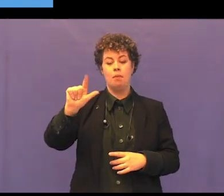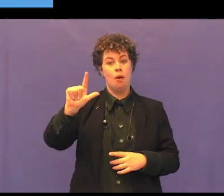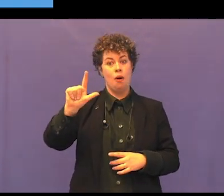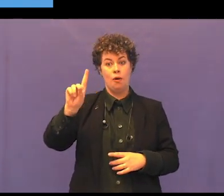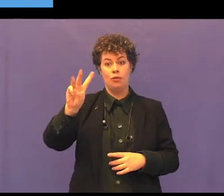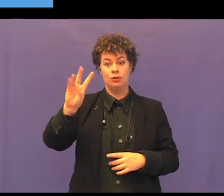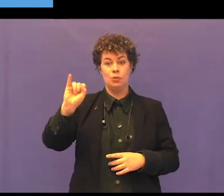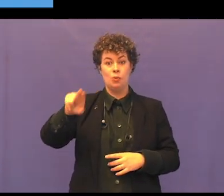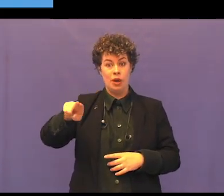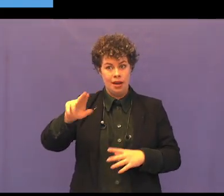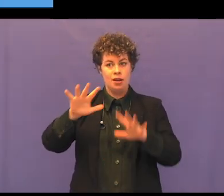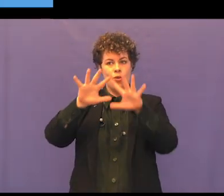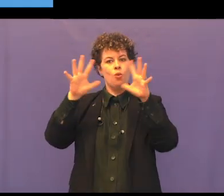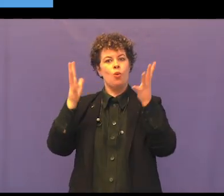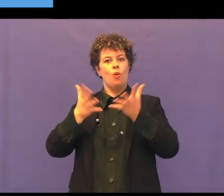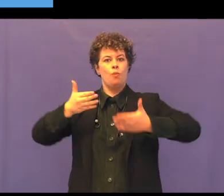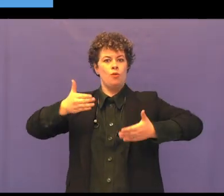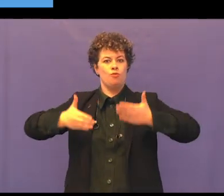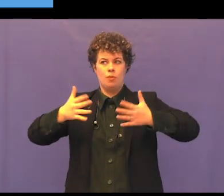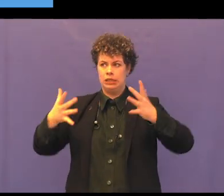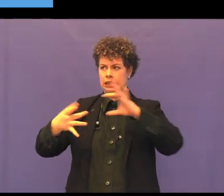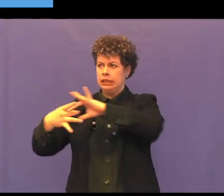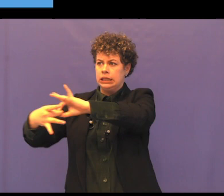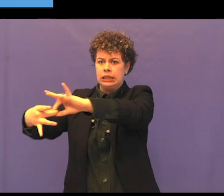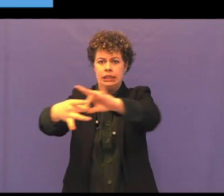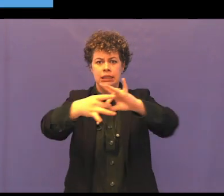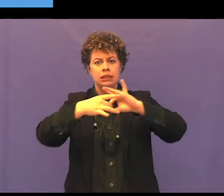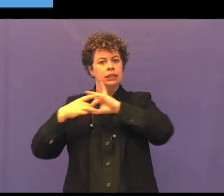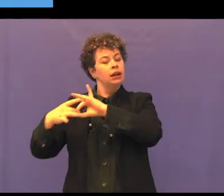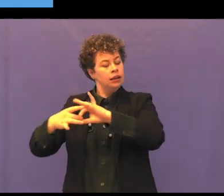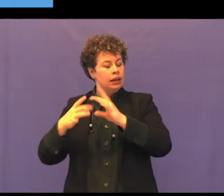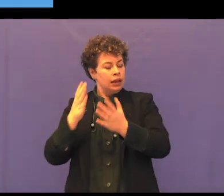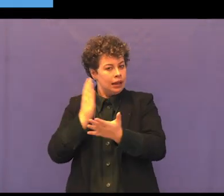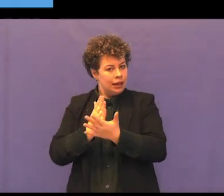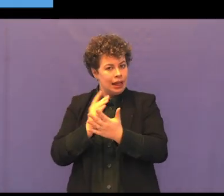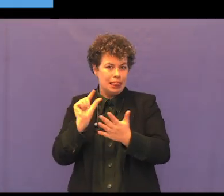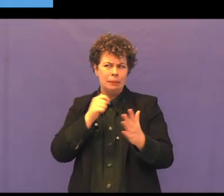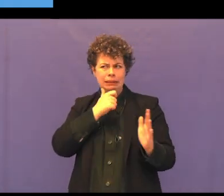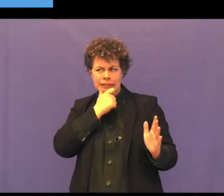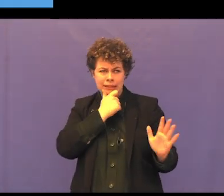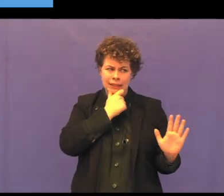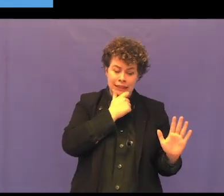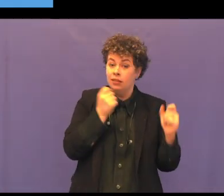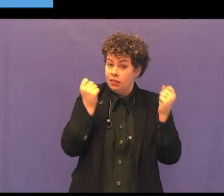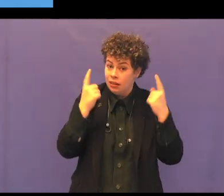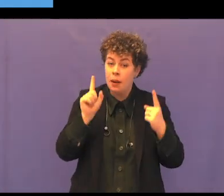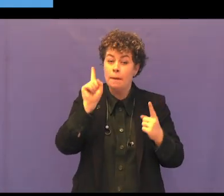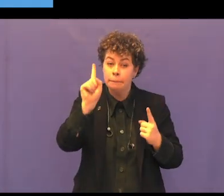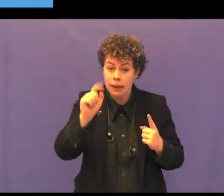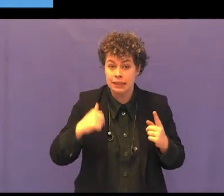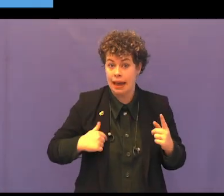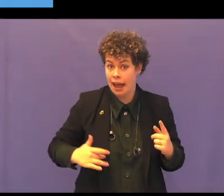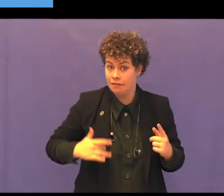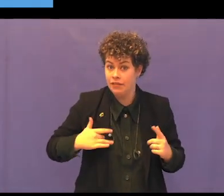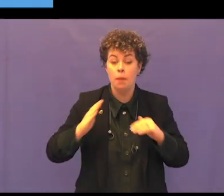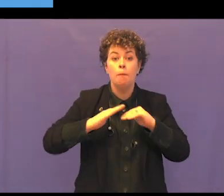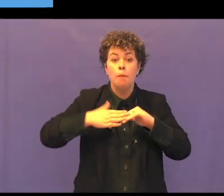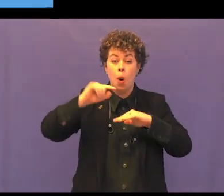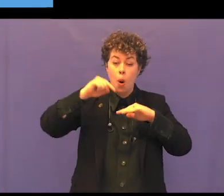that I think we need to think about even more deeply is the notion of